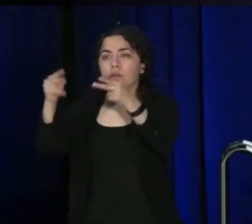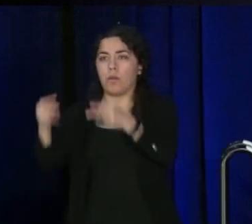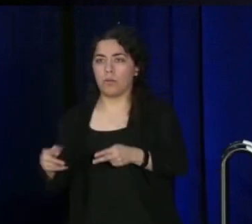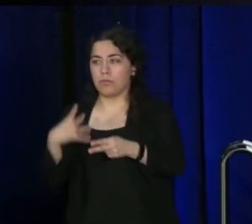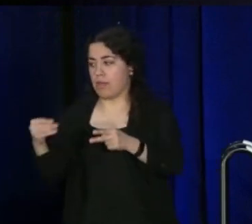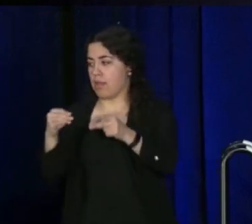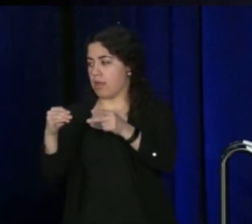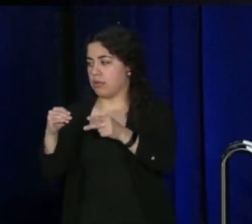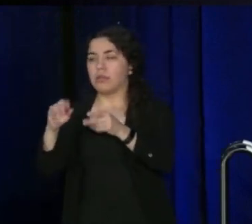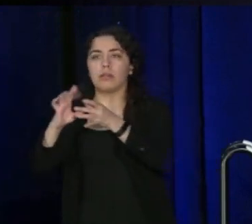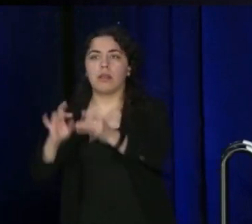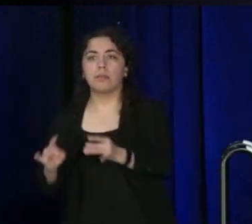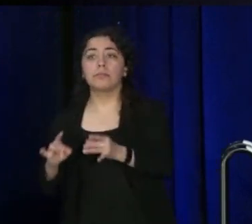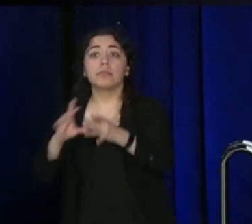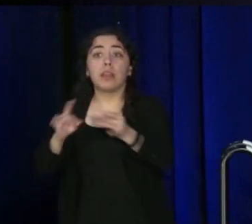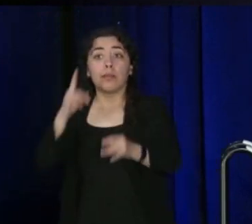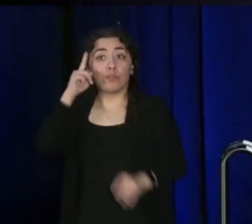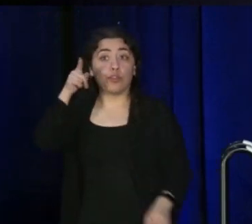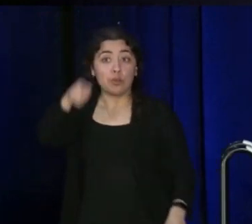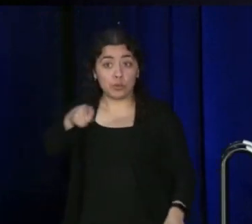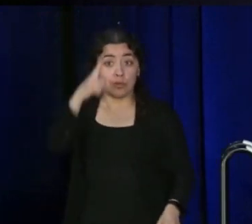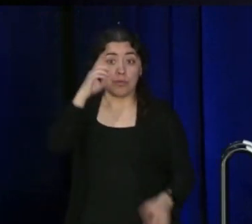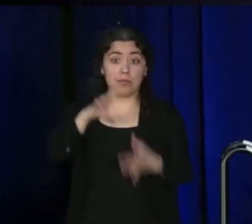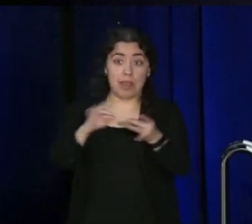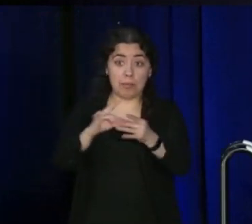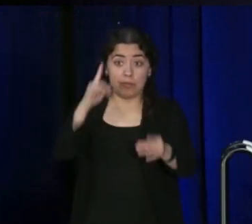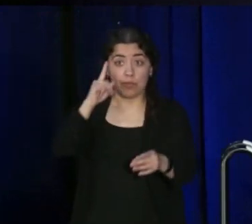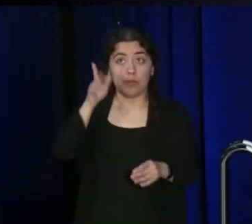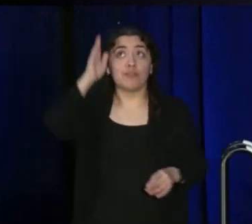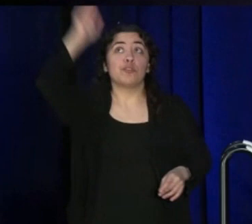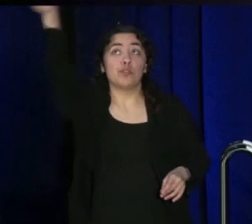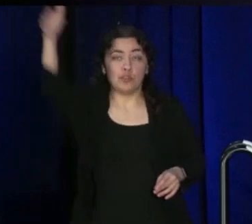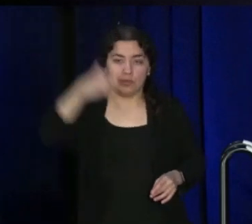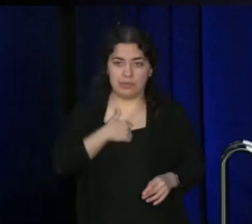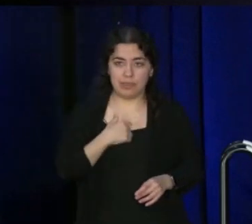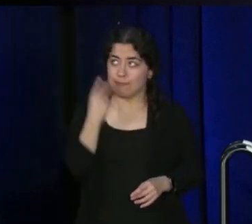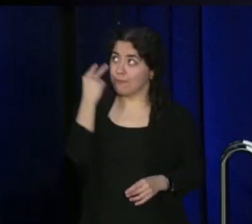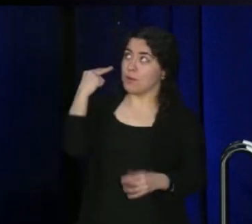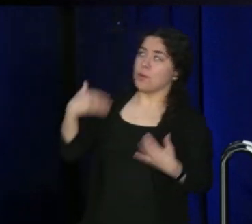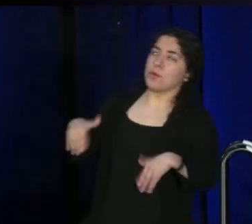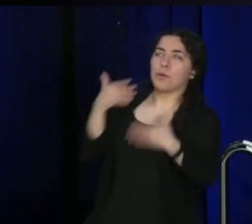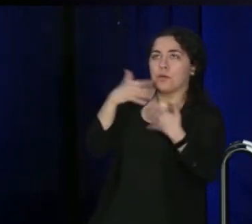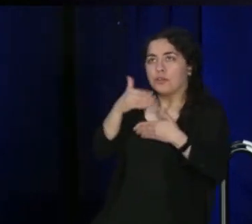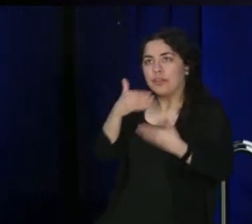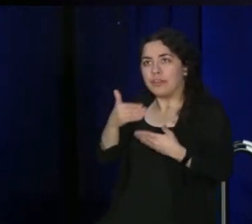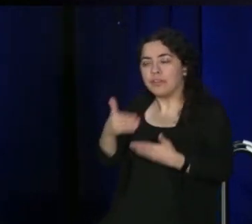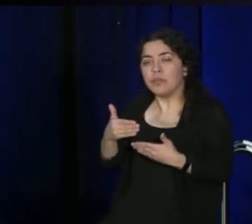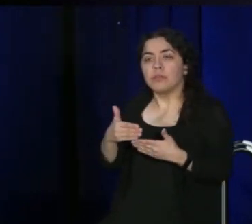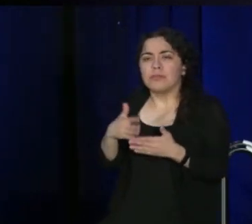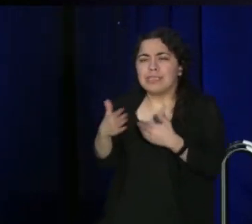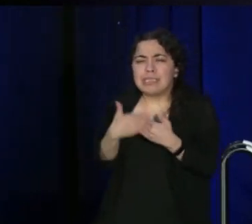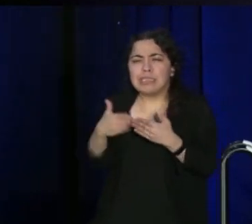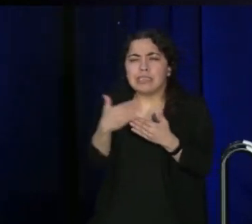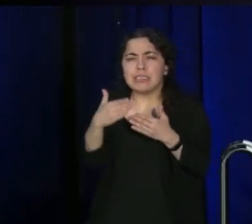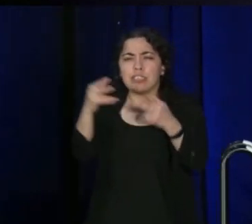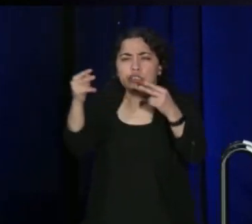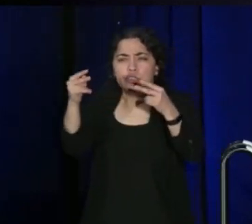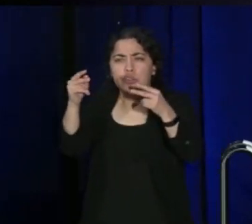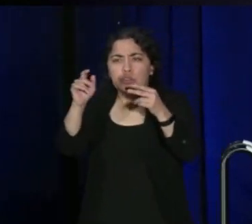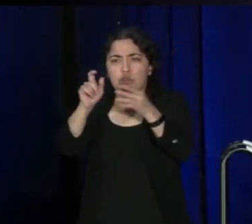you and your future self, which you will thank yourself for every time. They are super easy to write. and they are not a waste of time, in my